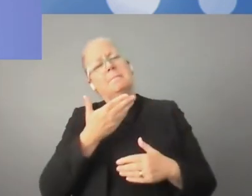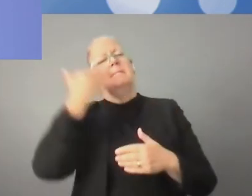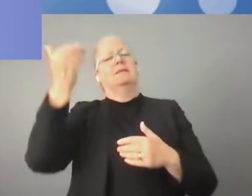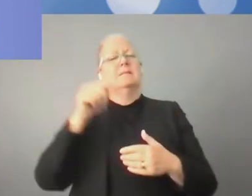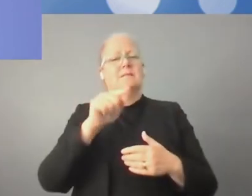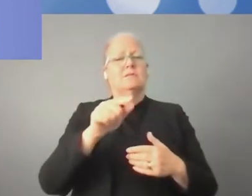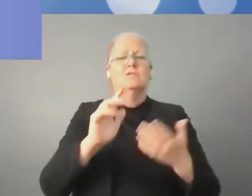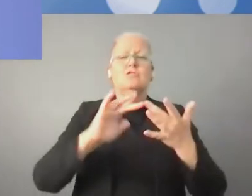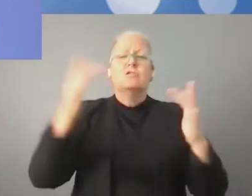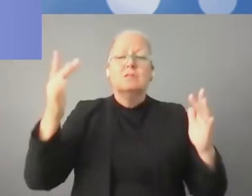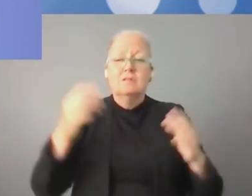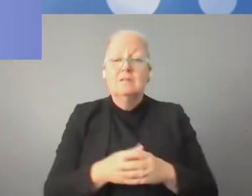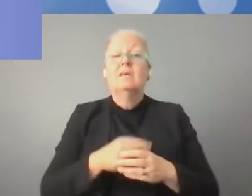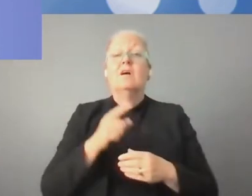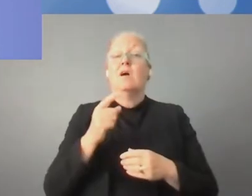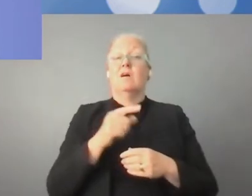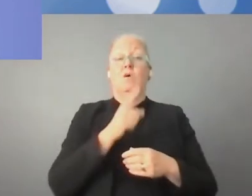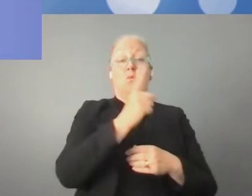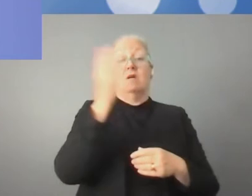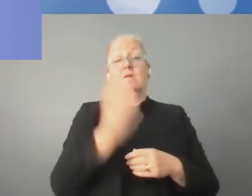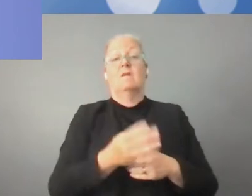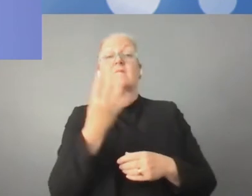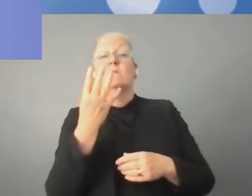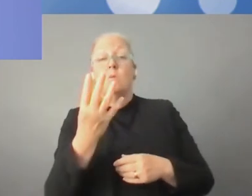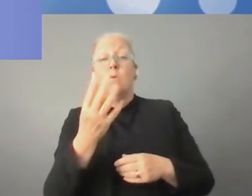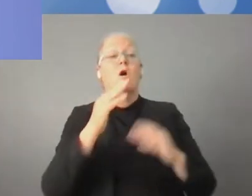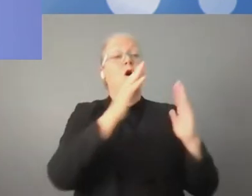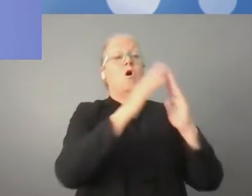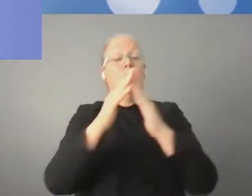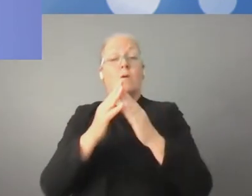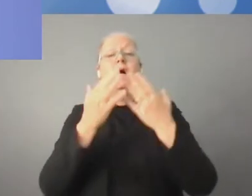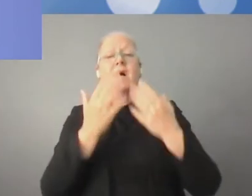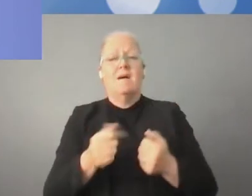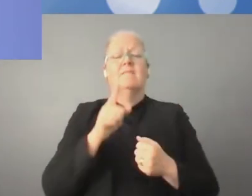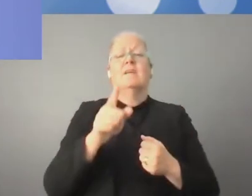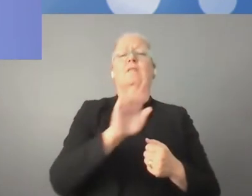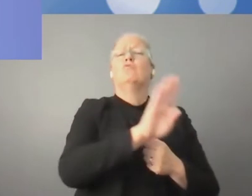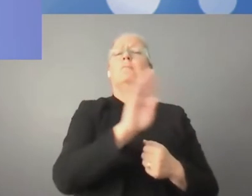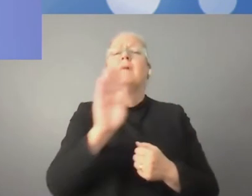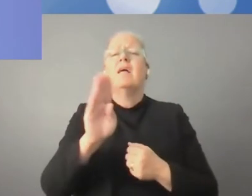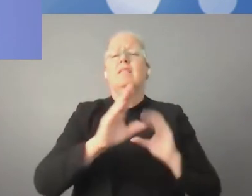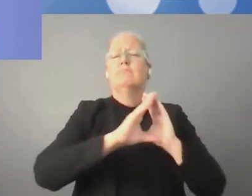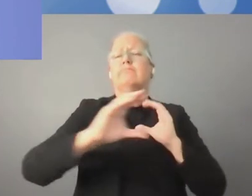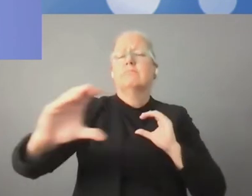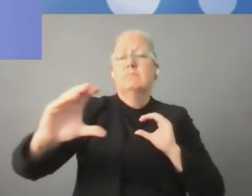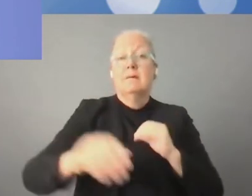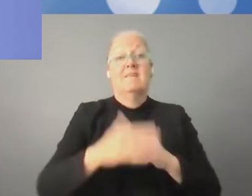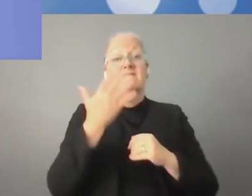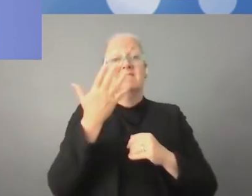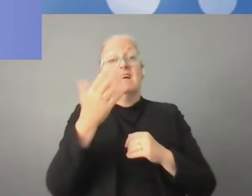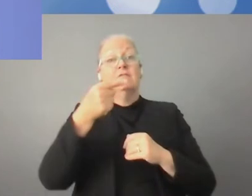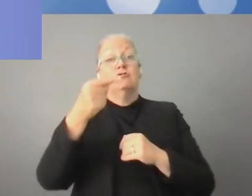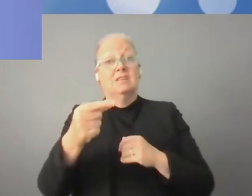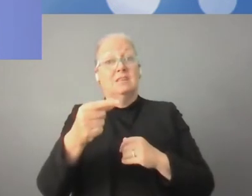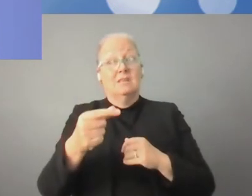latvian households only have mobile broadband but 5g is coming it should be coming much faster the